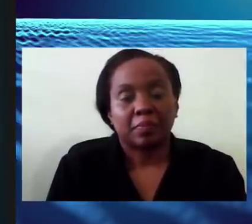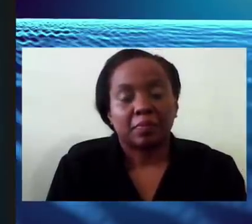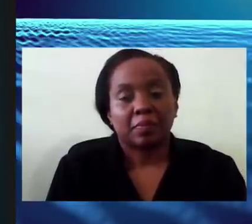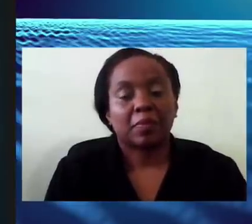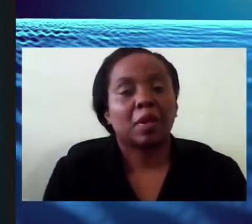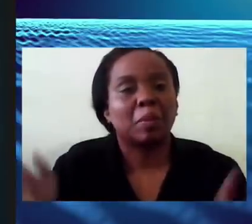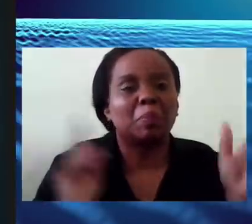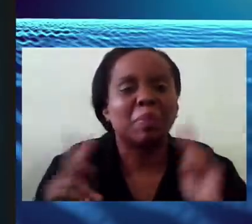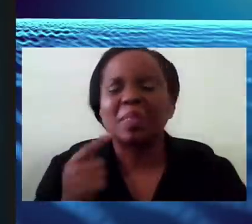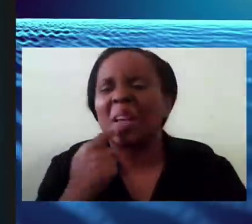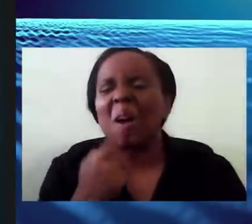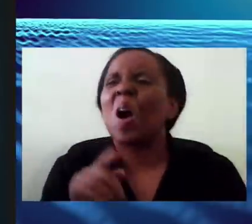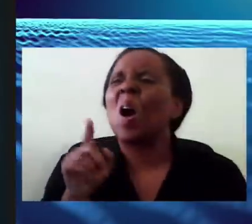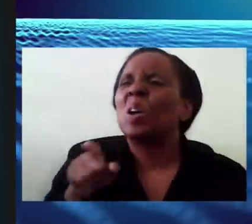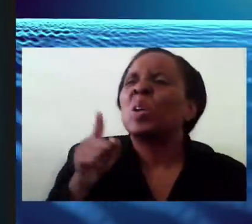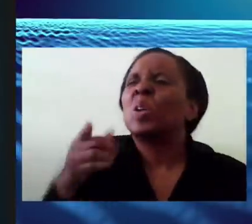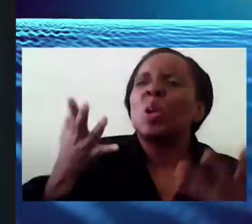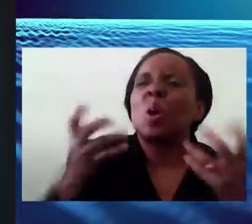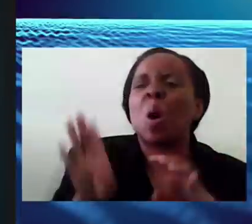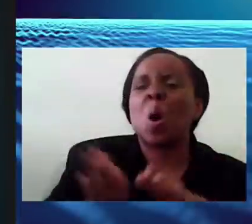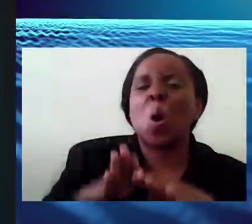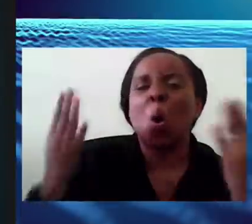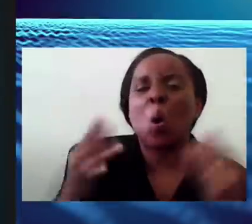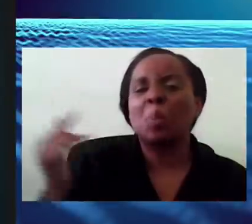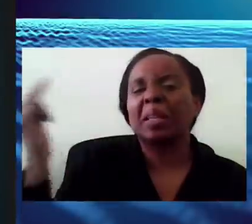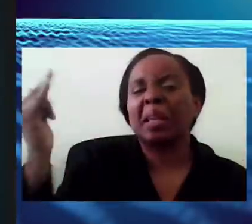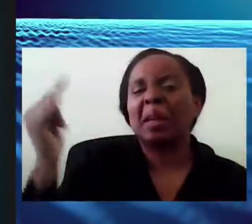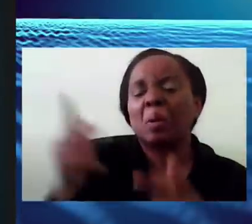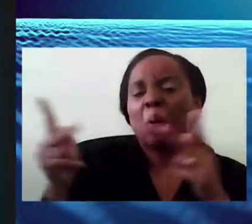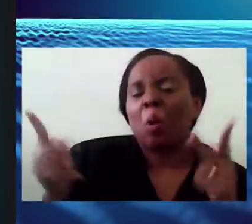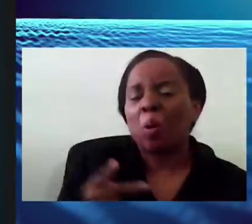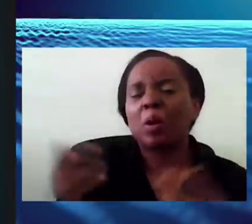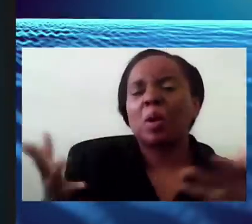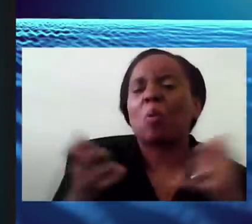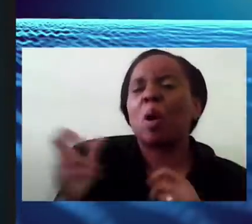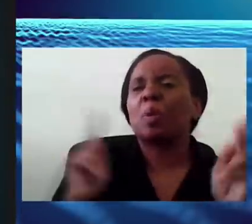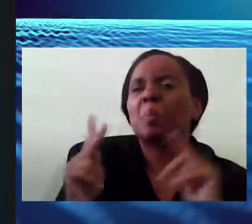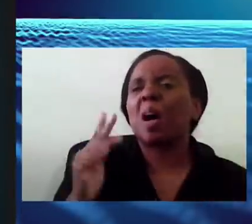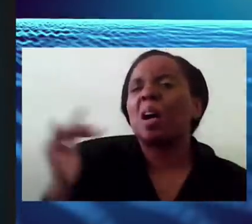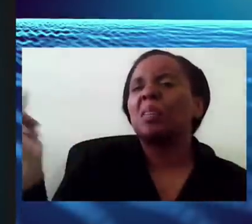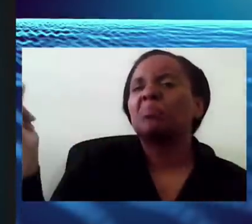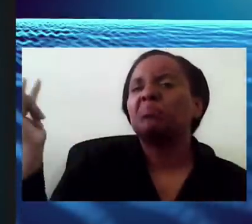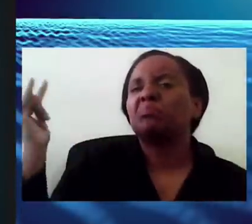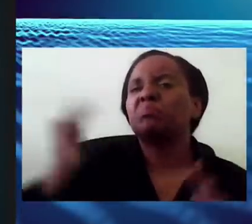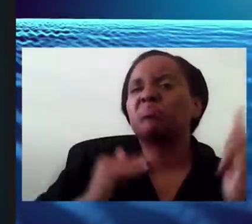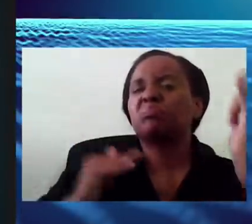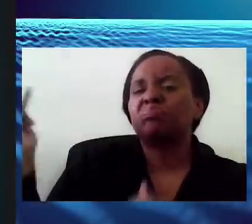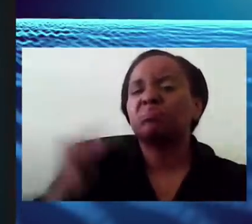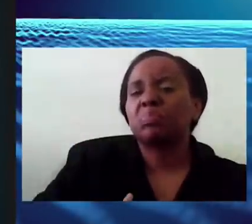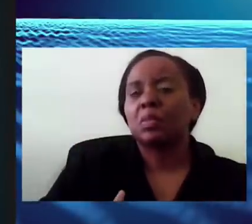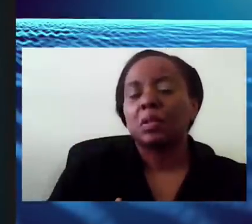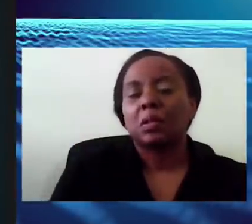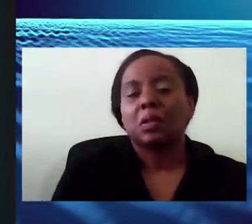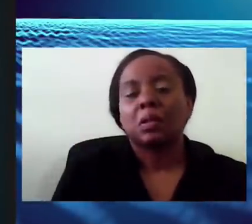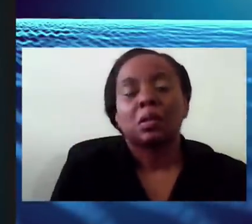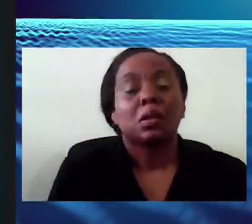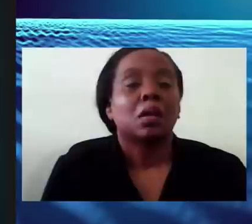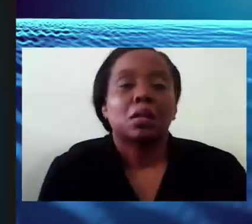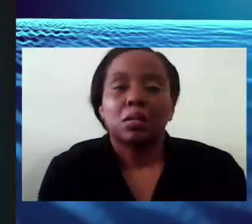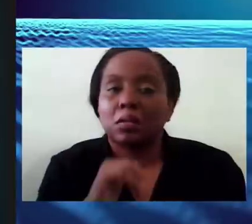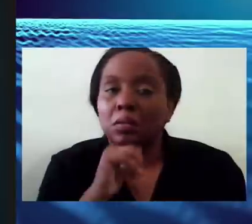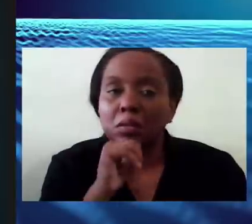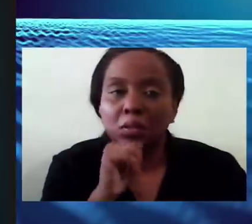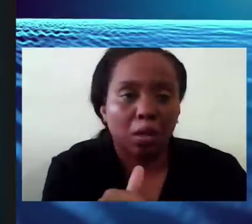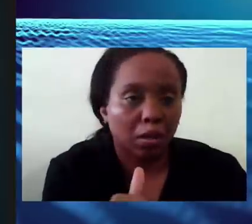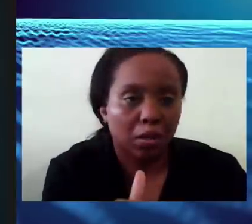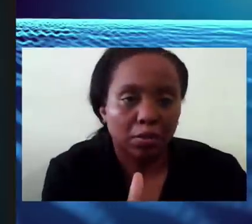simple as that. Having our airports and seaports closed effectively cuts Barbados off from the rest of the world. We